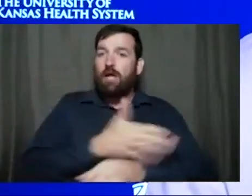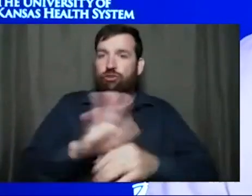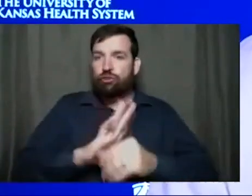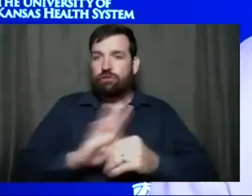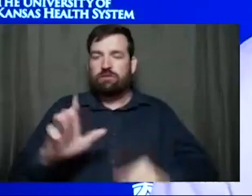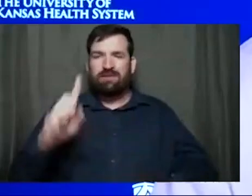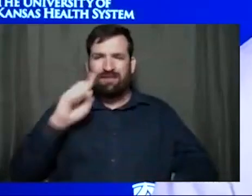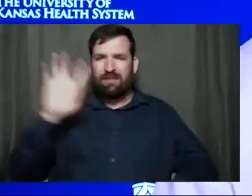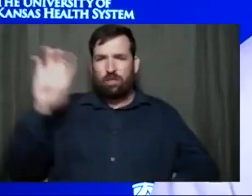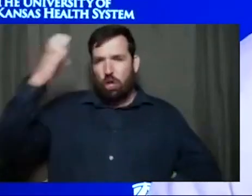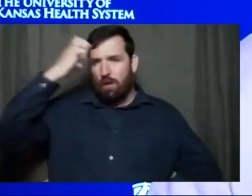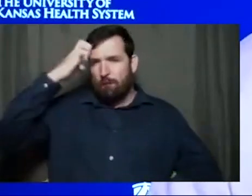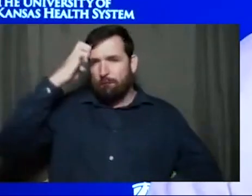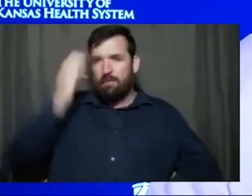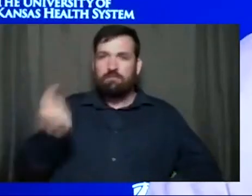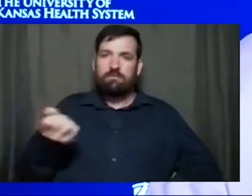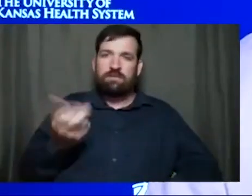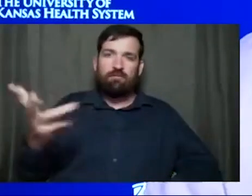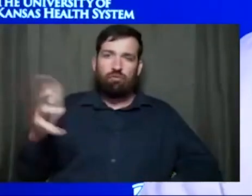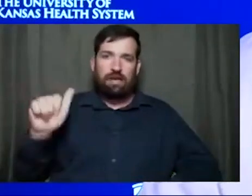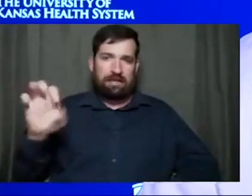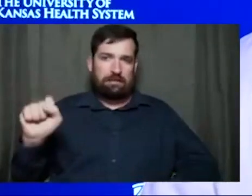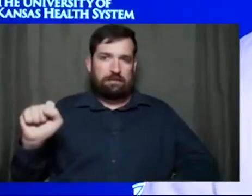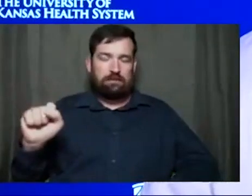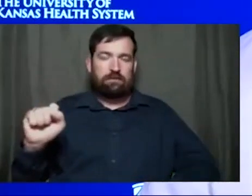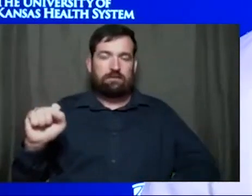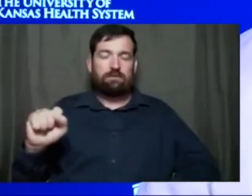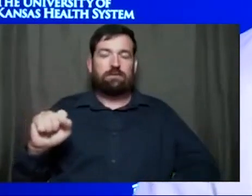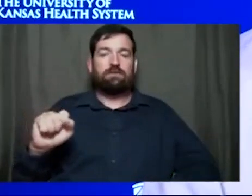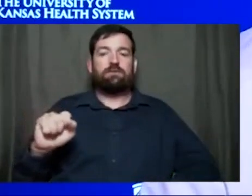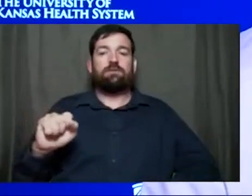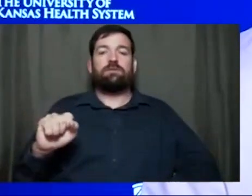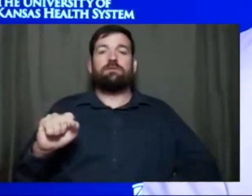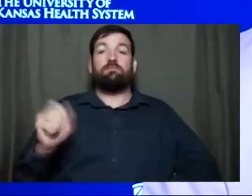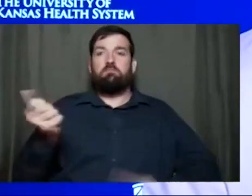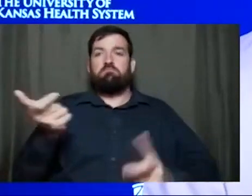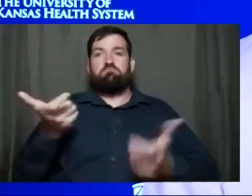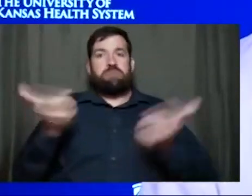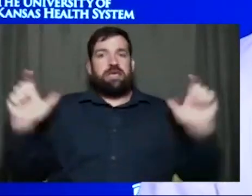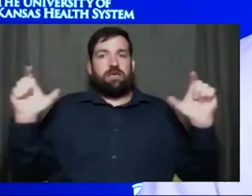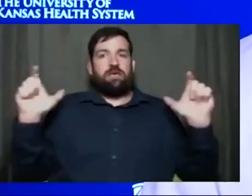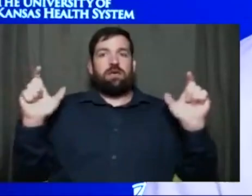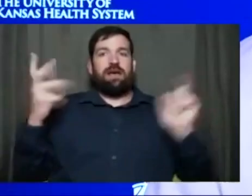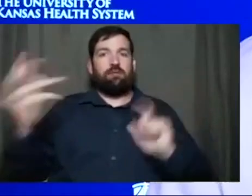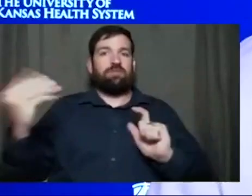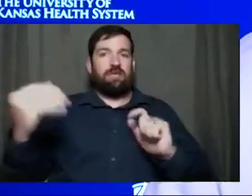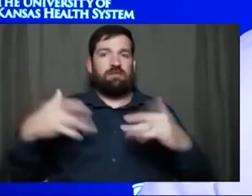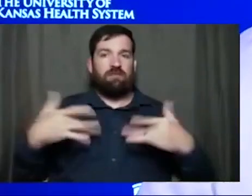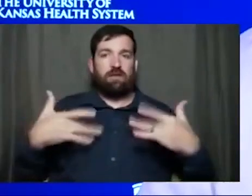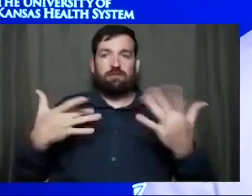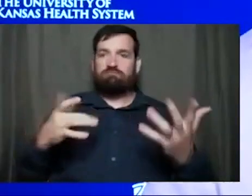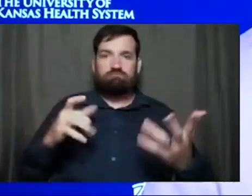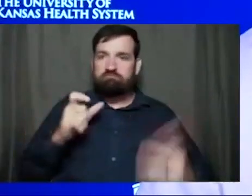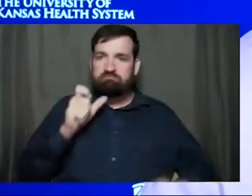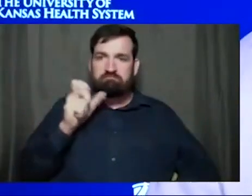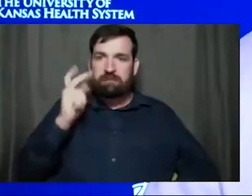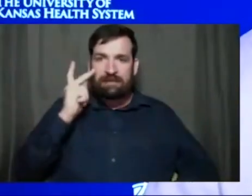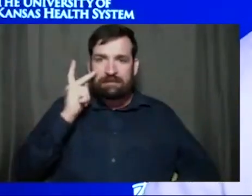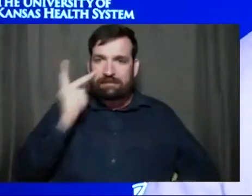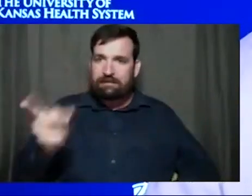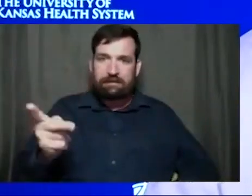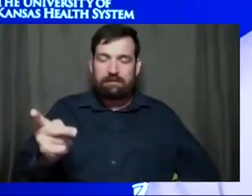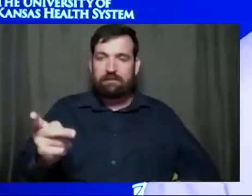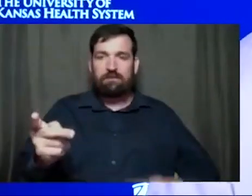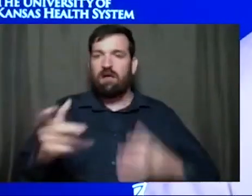published a few cases about that with those big, large outdoor gatherings, and they didn't see necessarily a lot of